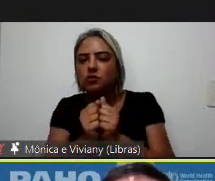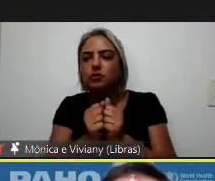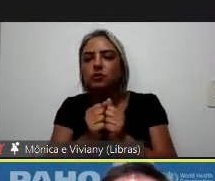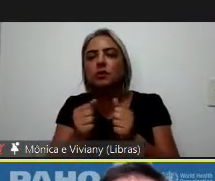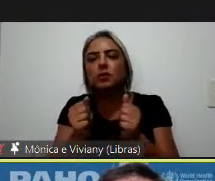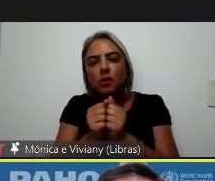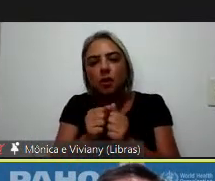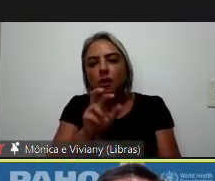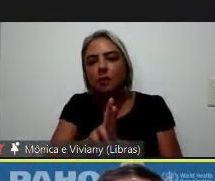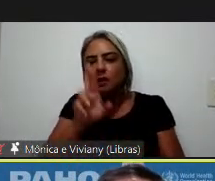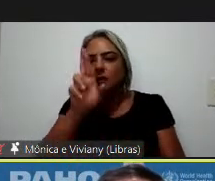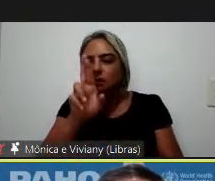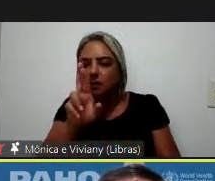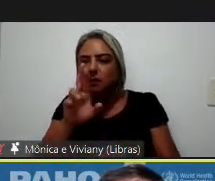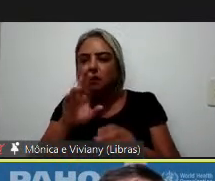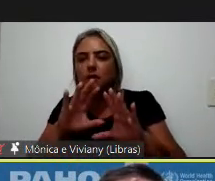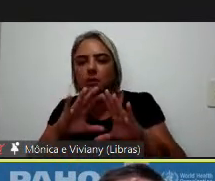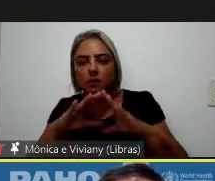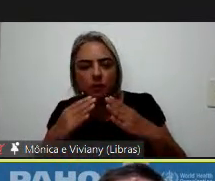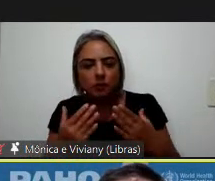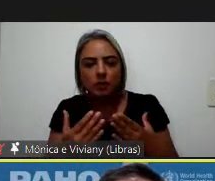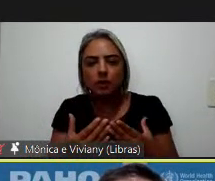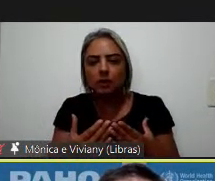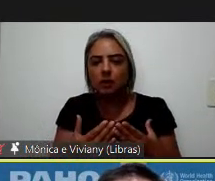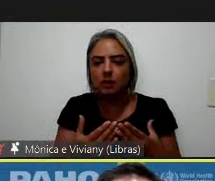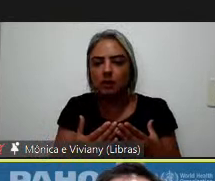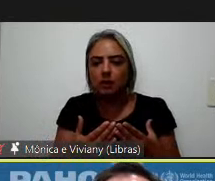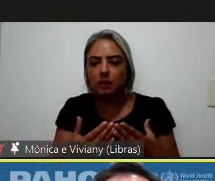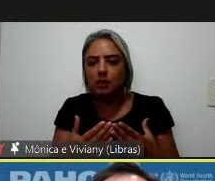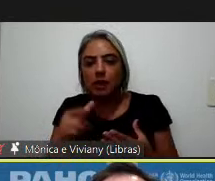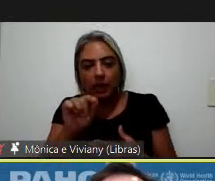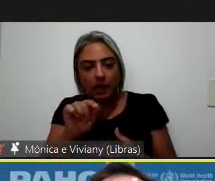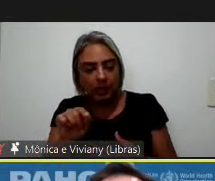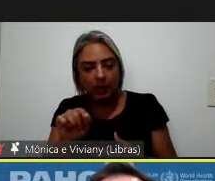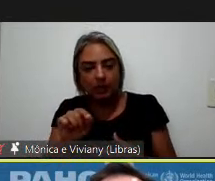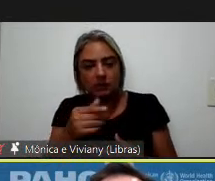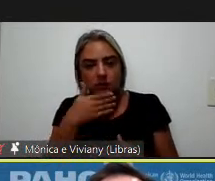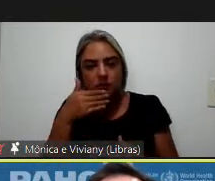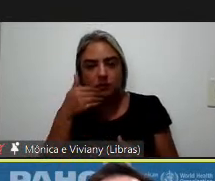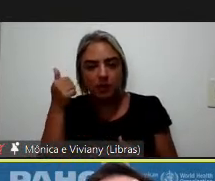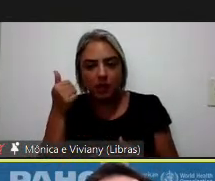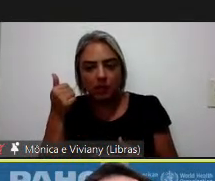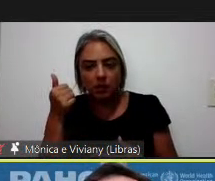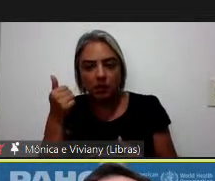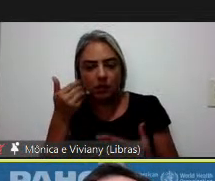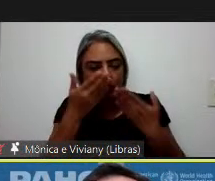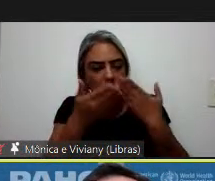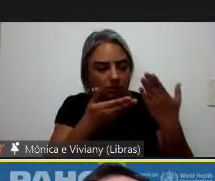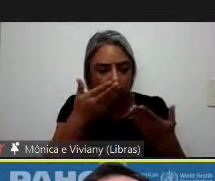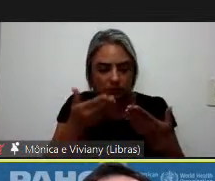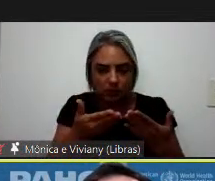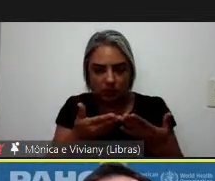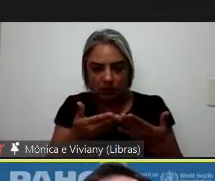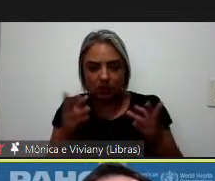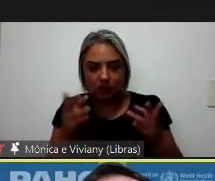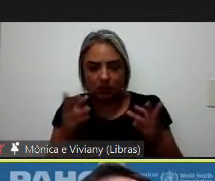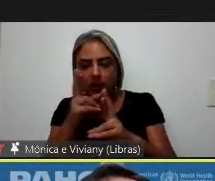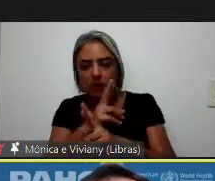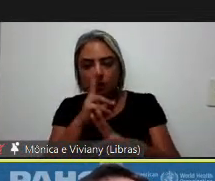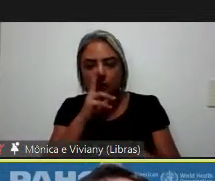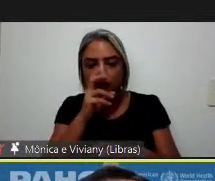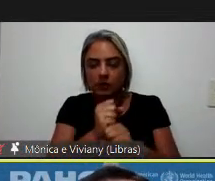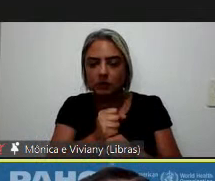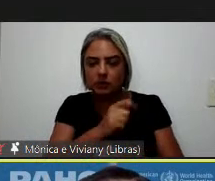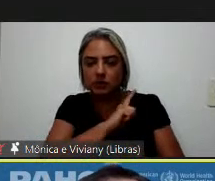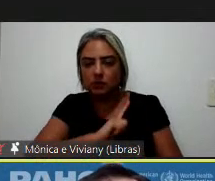construction with the representatives, community representatives, of the best, of those who should be the best models of follow-up.